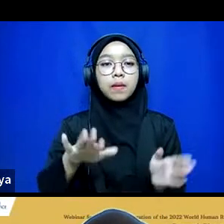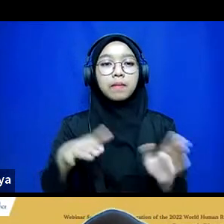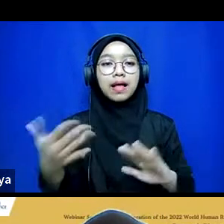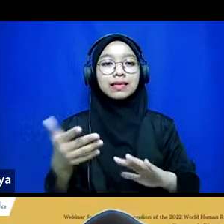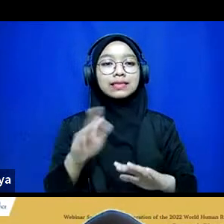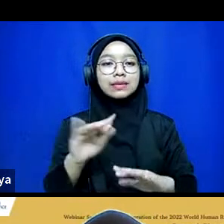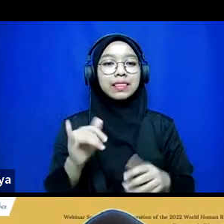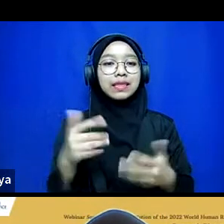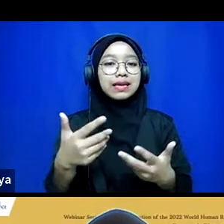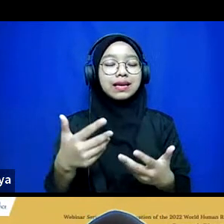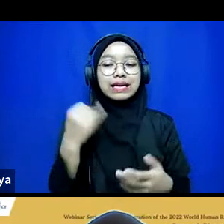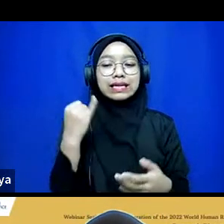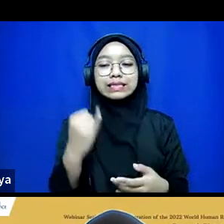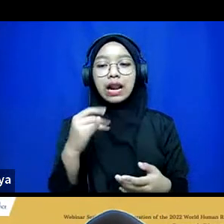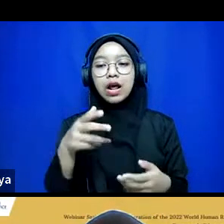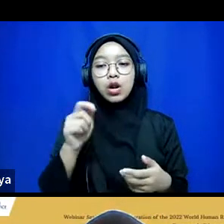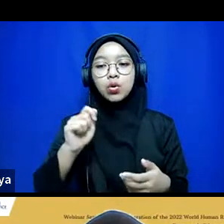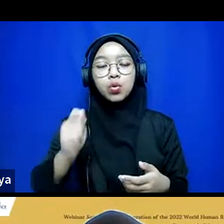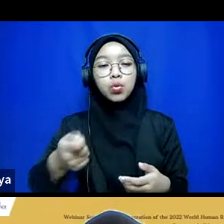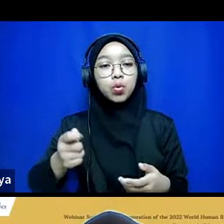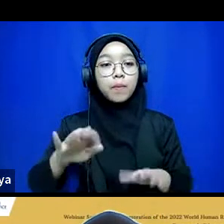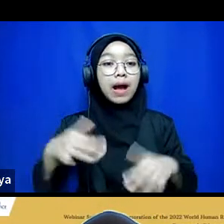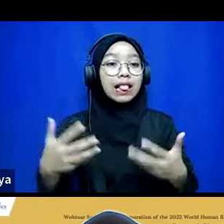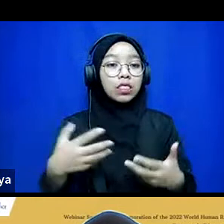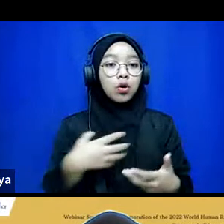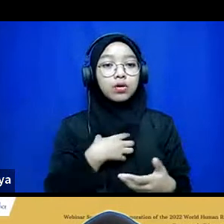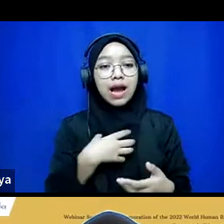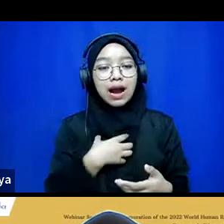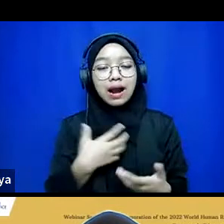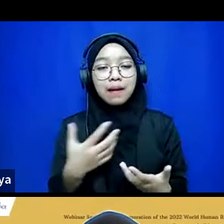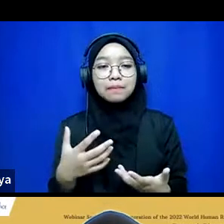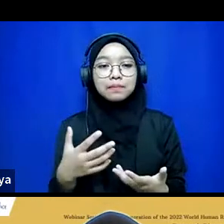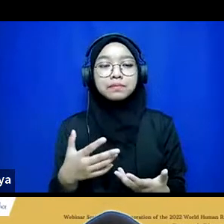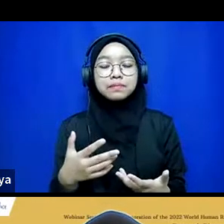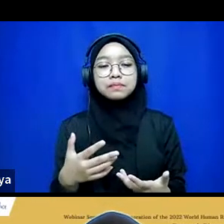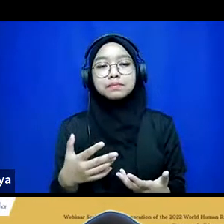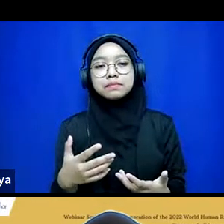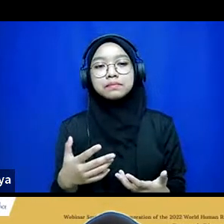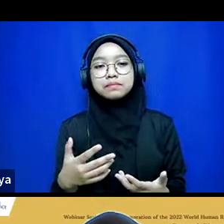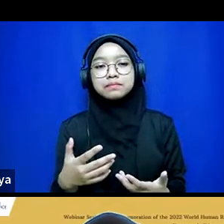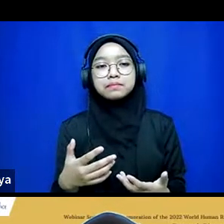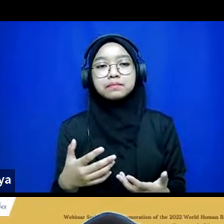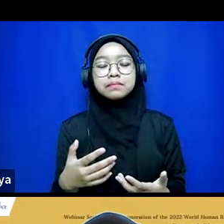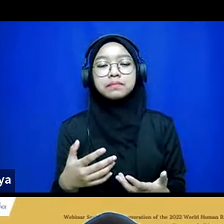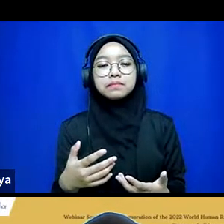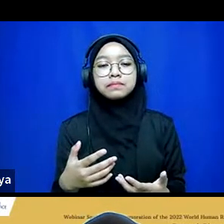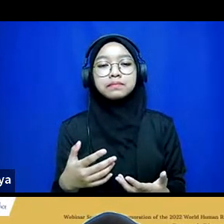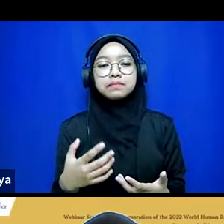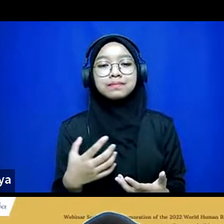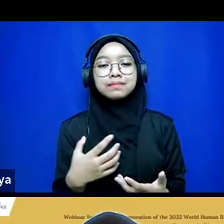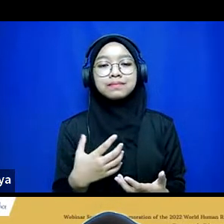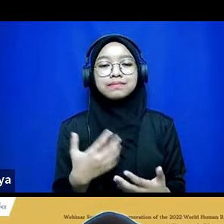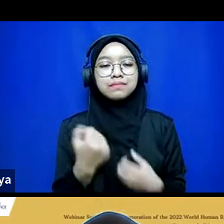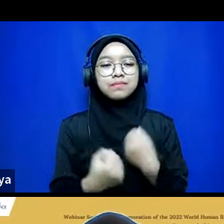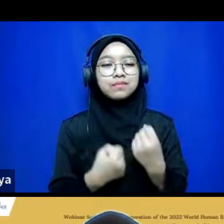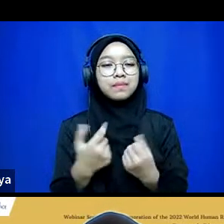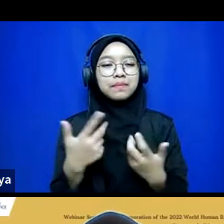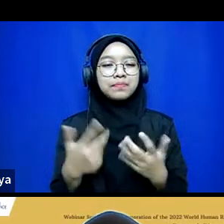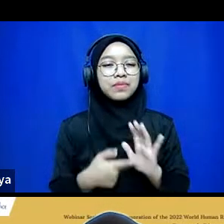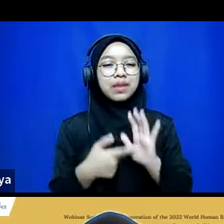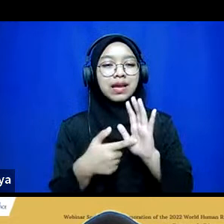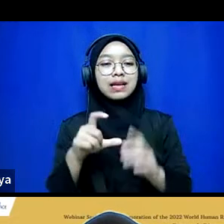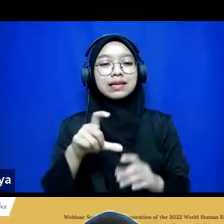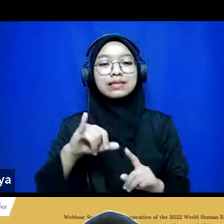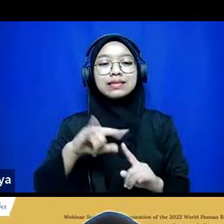didn't seem to sort of chime with the kind of image, the kind of country they wanted